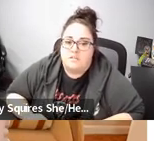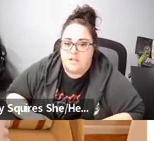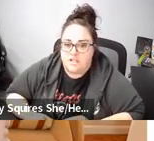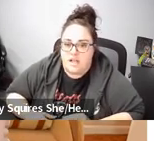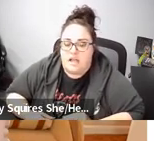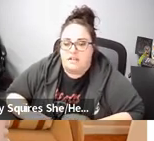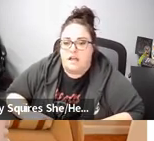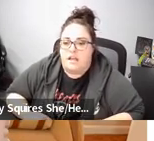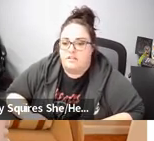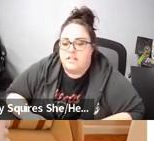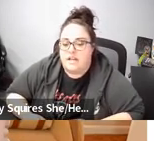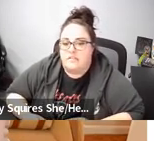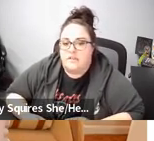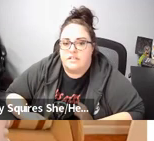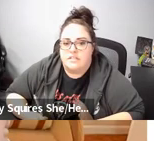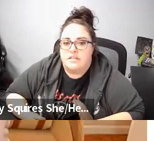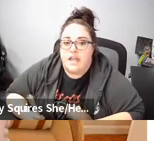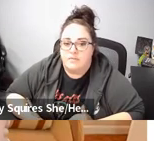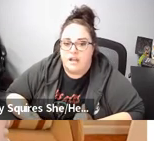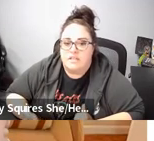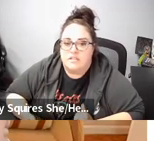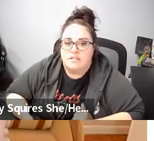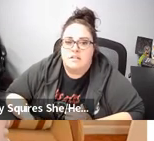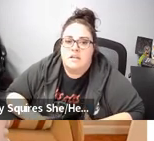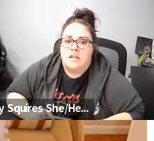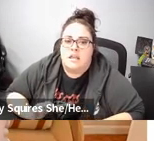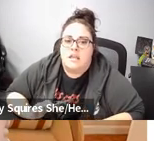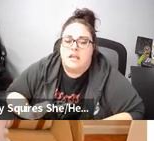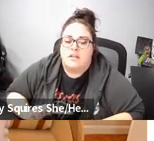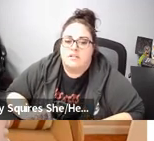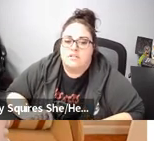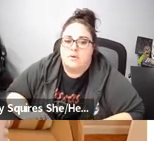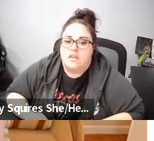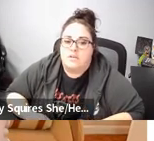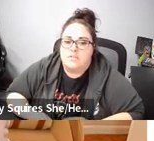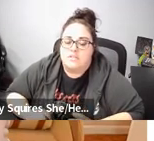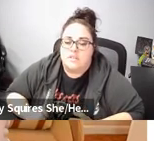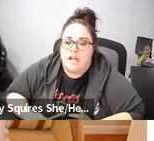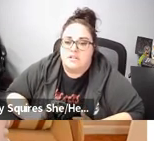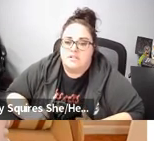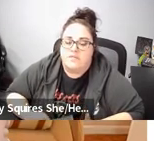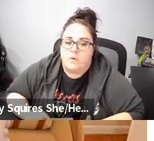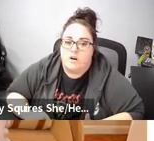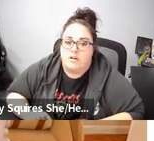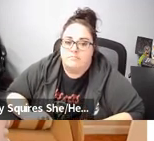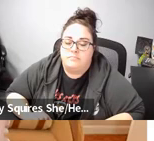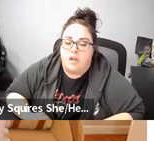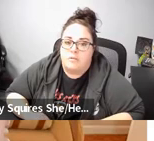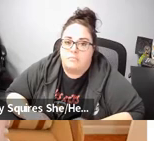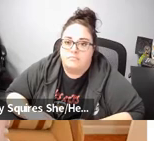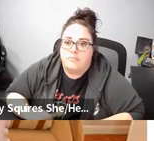green switch on either side of his headrest. And so he uses that